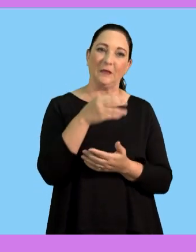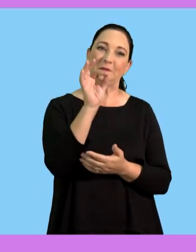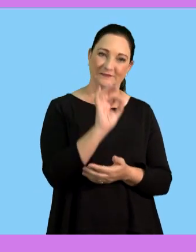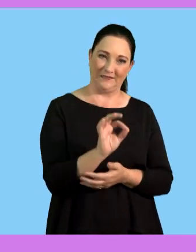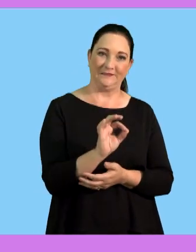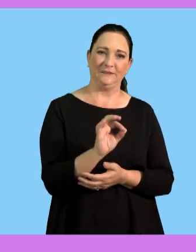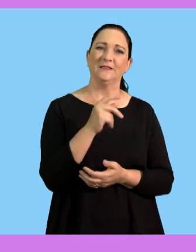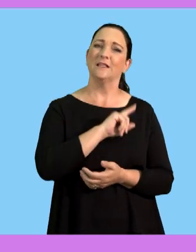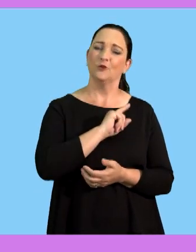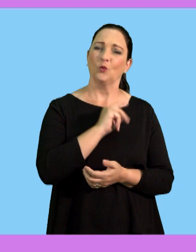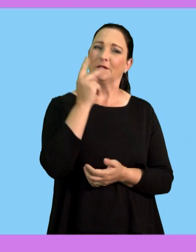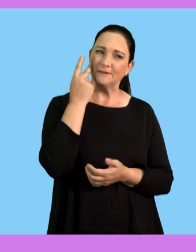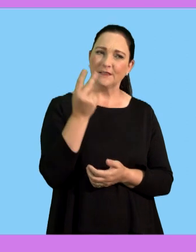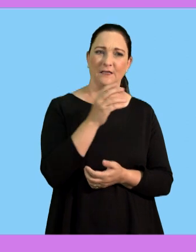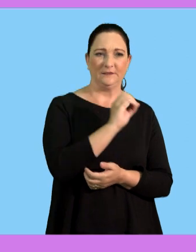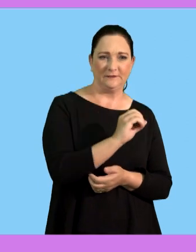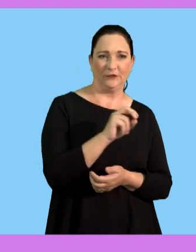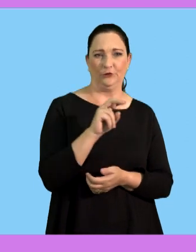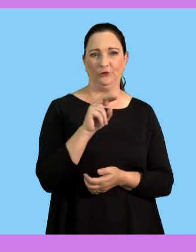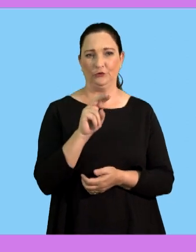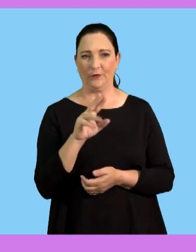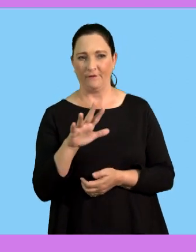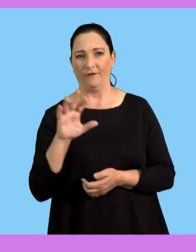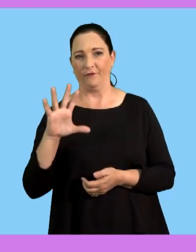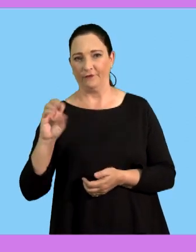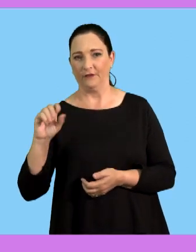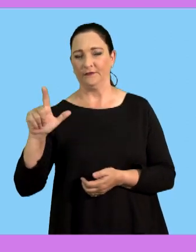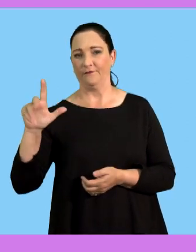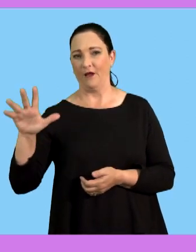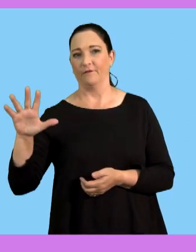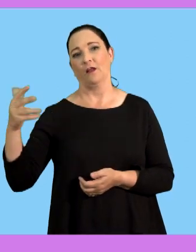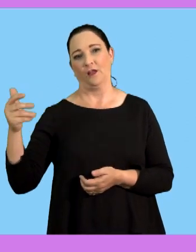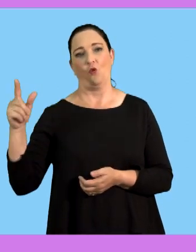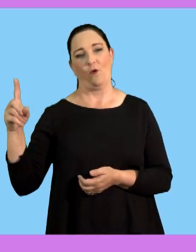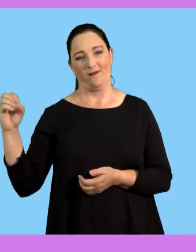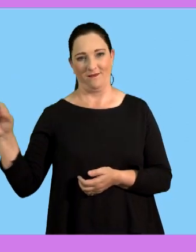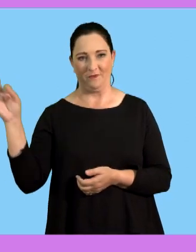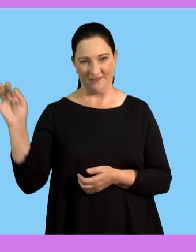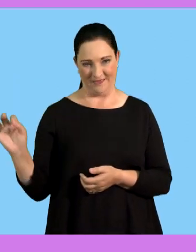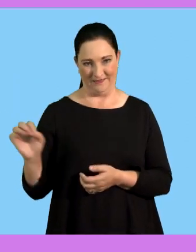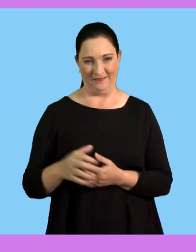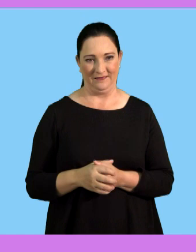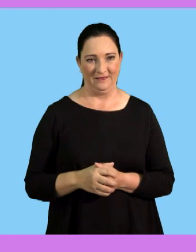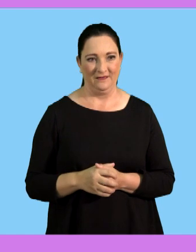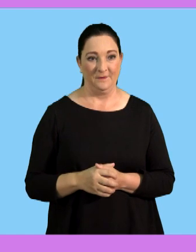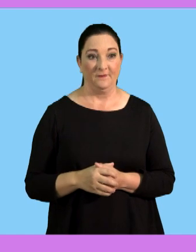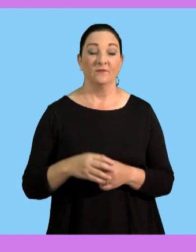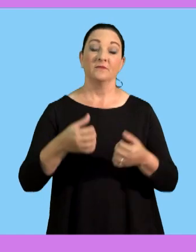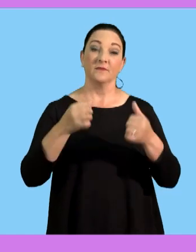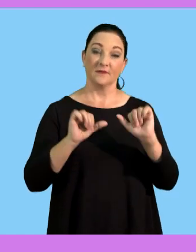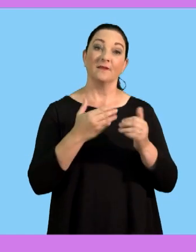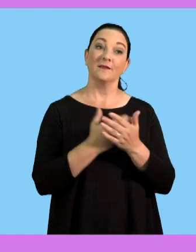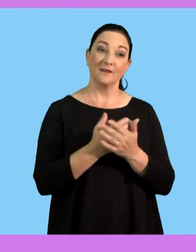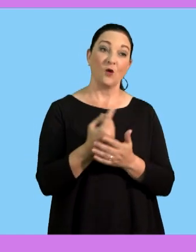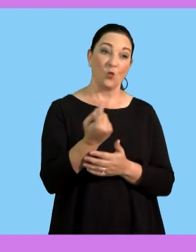percentage. And here you can see all your percentages, right? 0, 25%, 50%, 75%, and 100%. It can